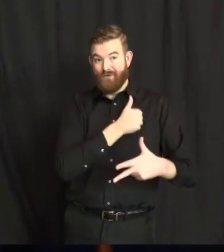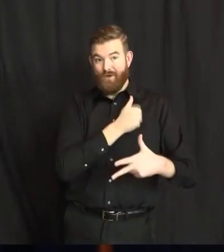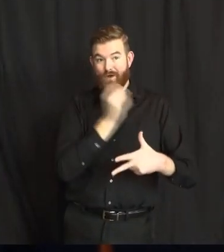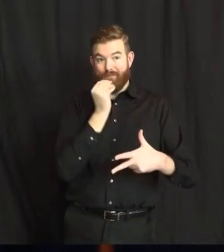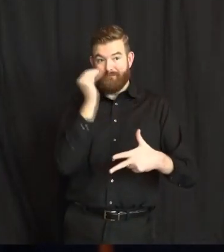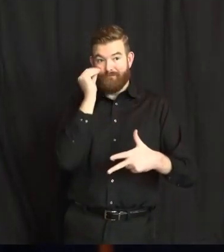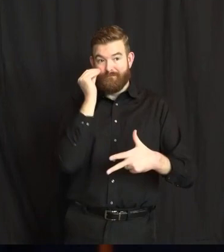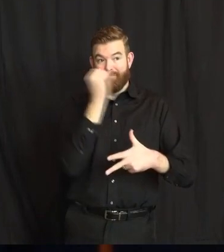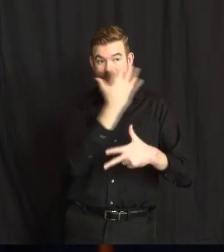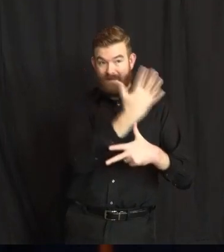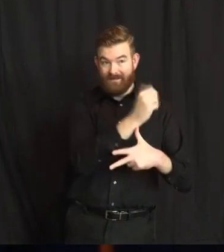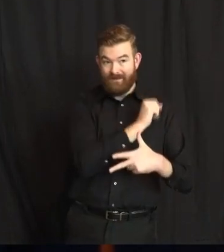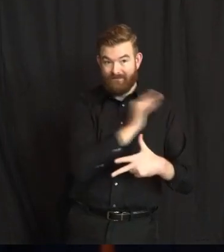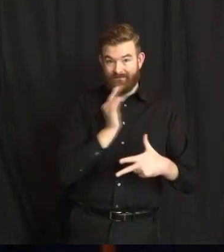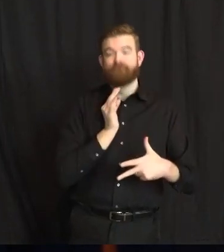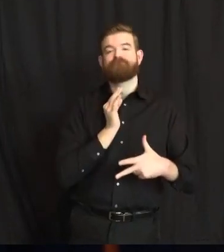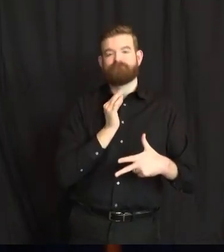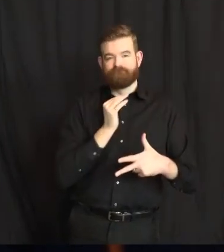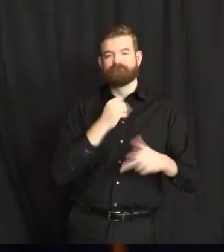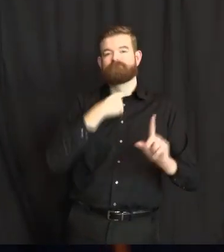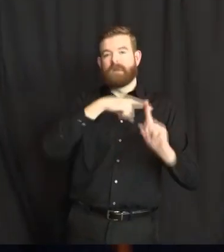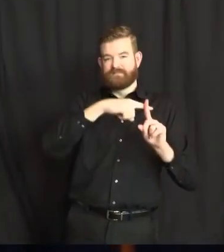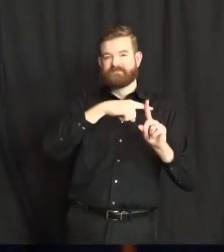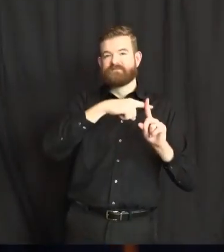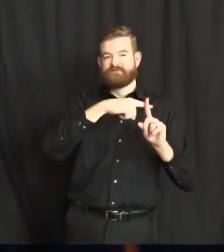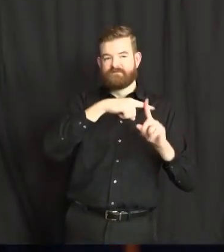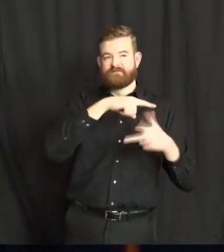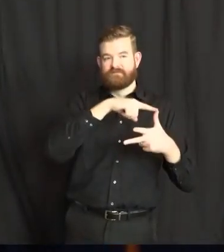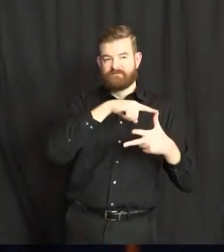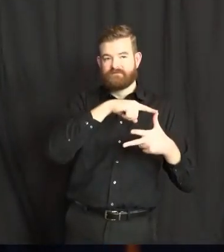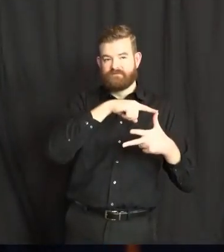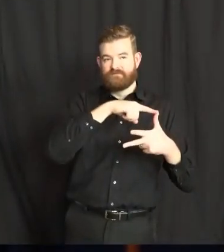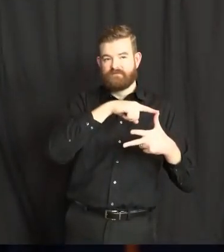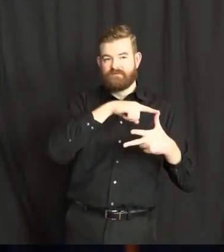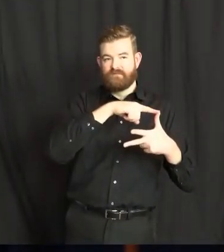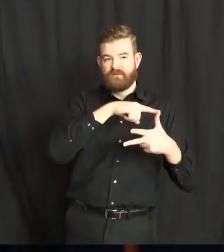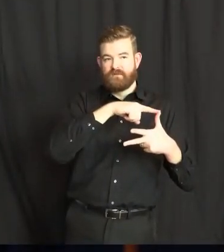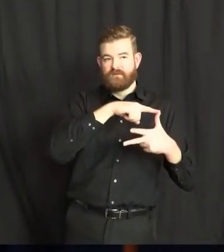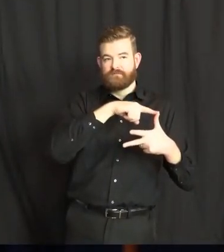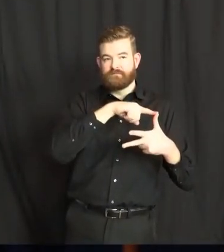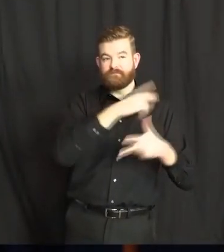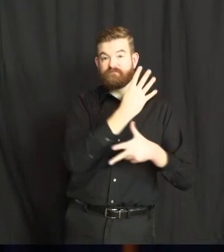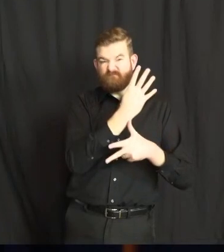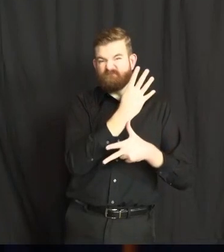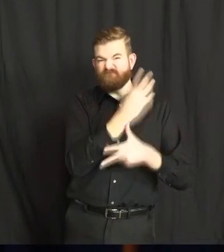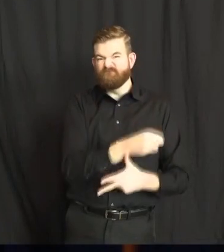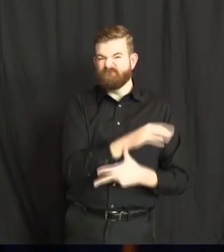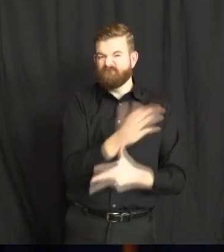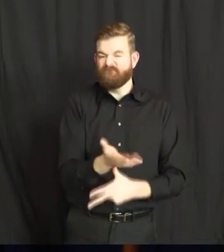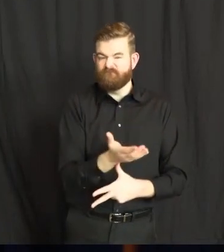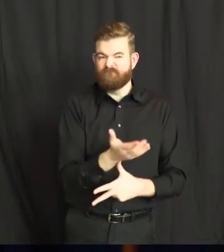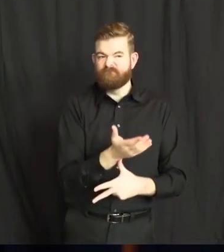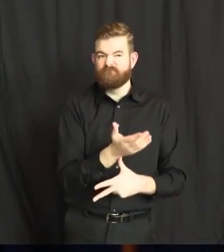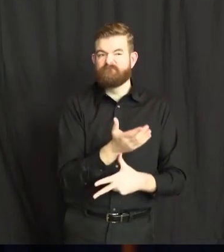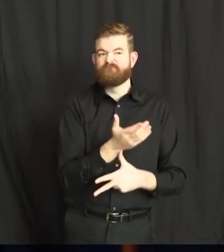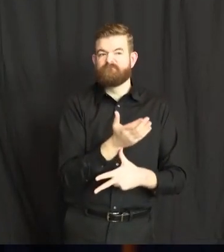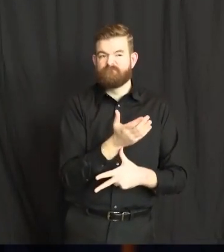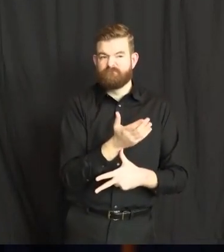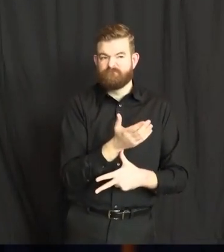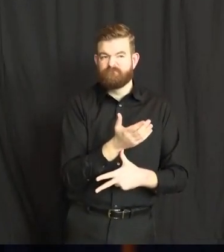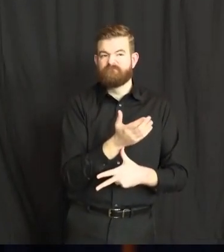COVID-19. And in Menlo Park, there have been 4 deaths of residents directly related